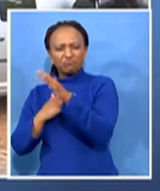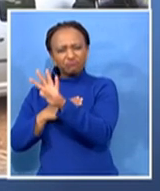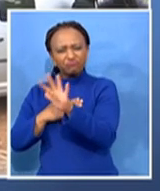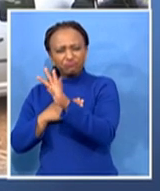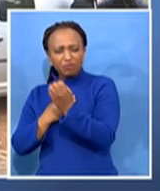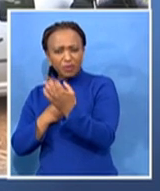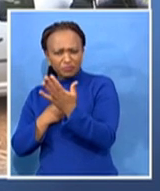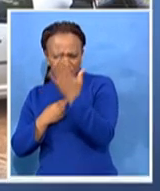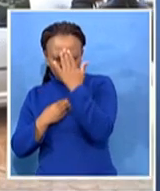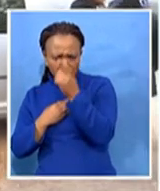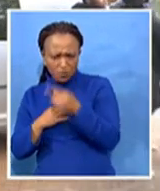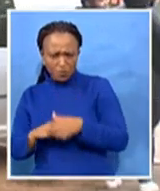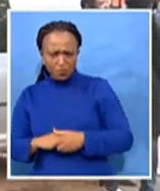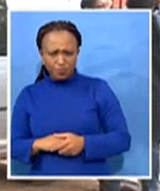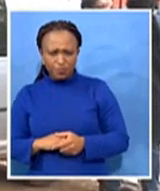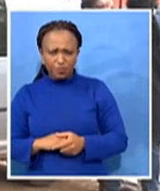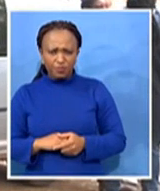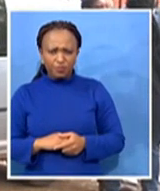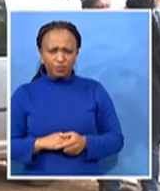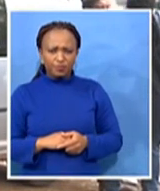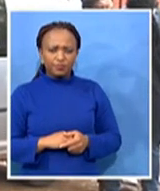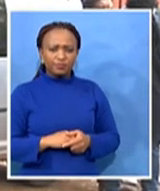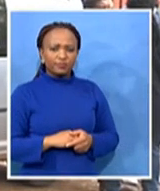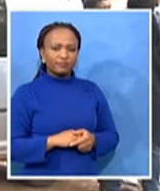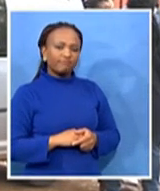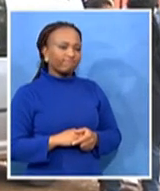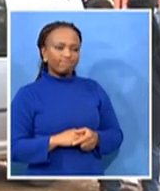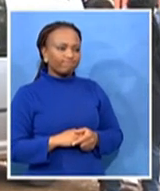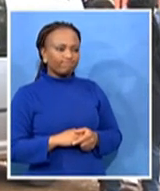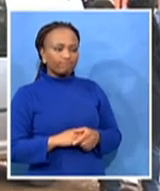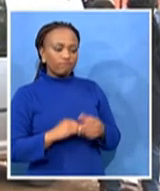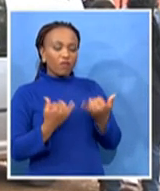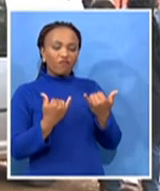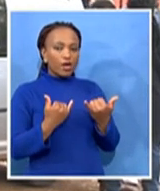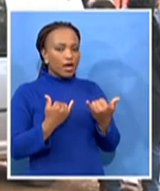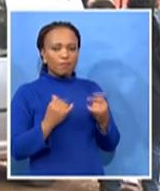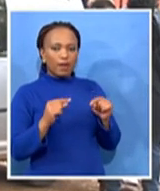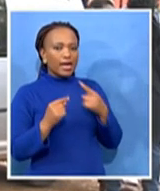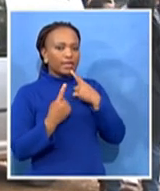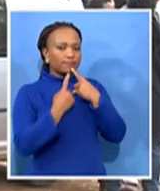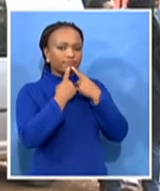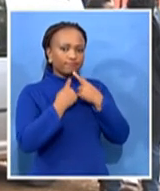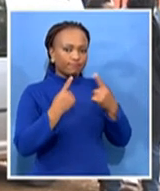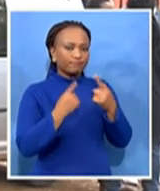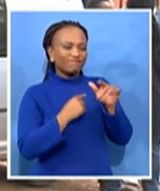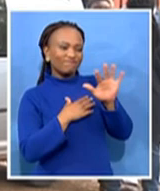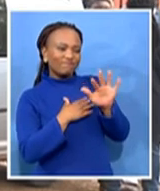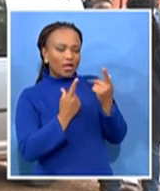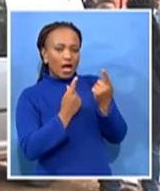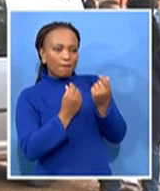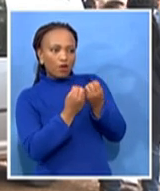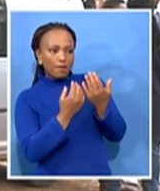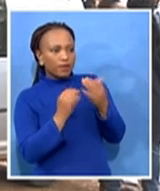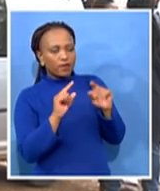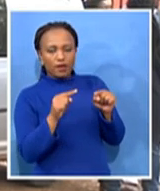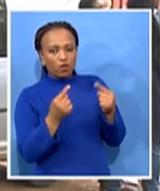I do not have an estimate for now, Tabi, so I cannot give you any confirmation on those numbers. What we do know is that he did receive that